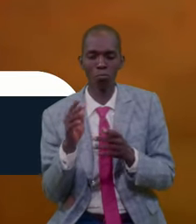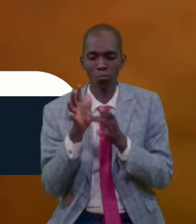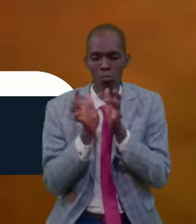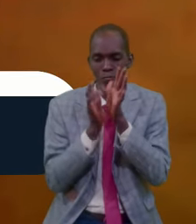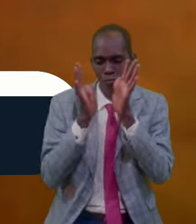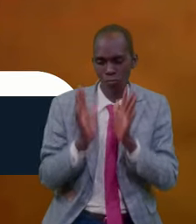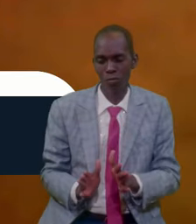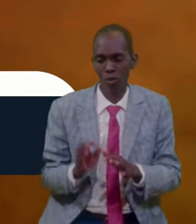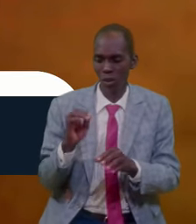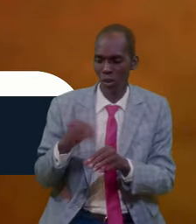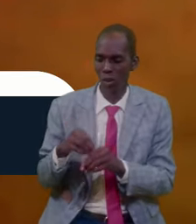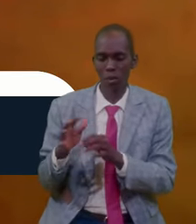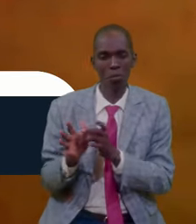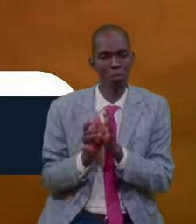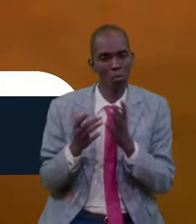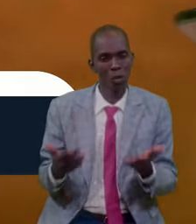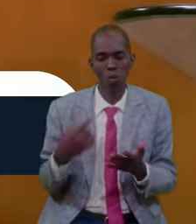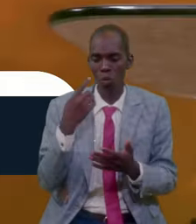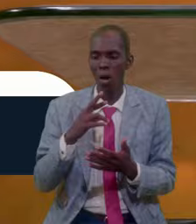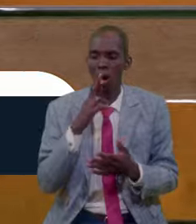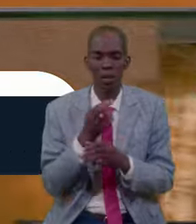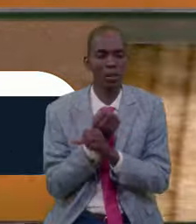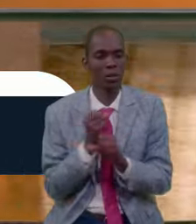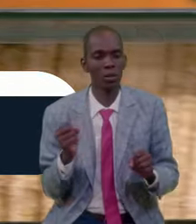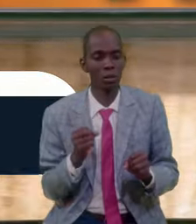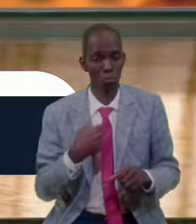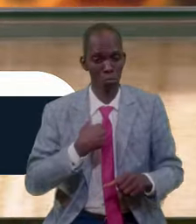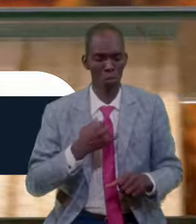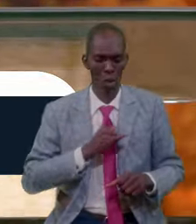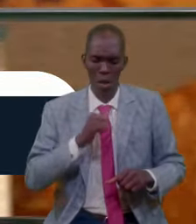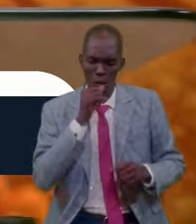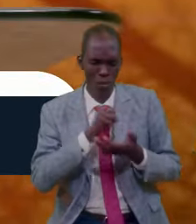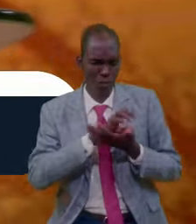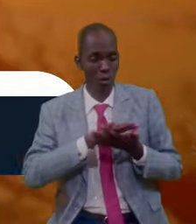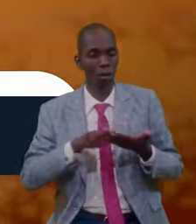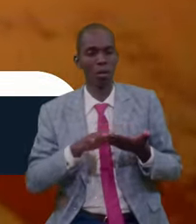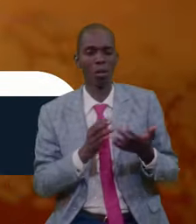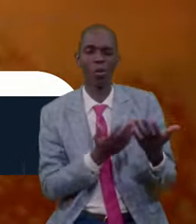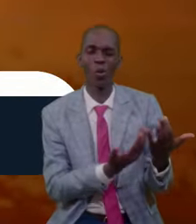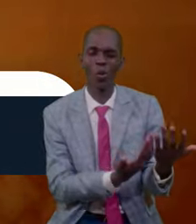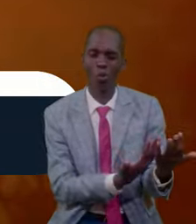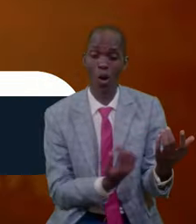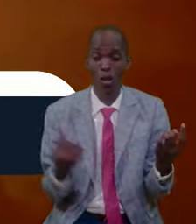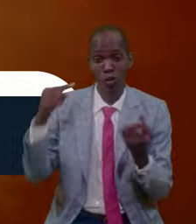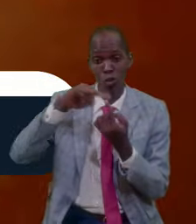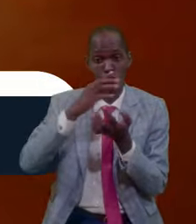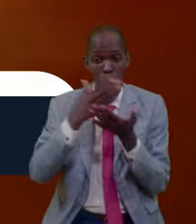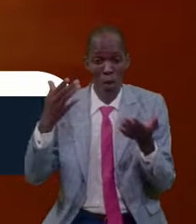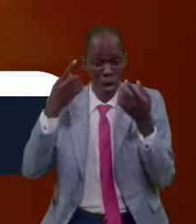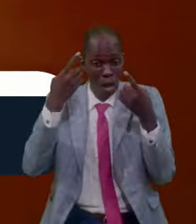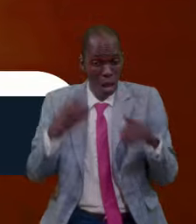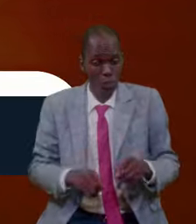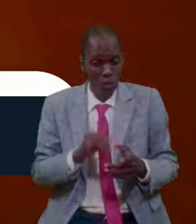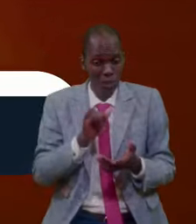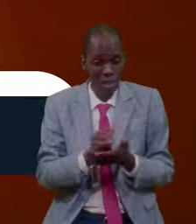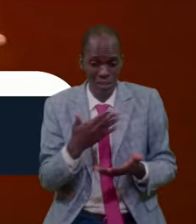really sanctified. I am sanctified. Wait until something happens that does not please